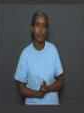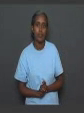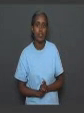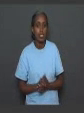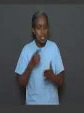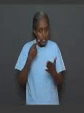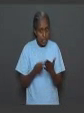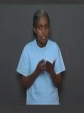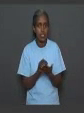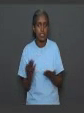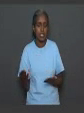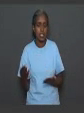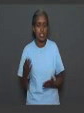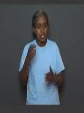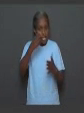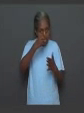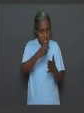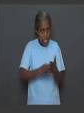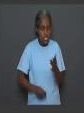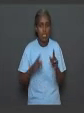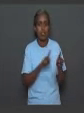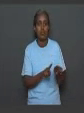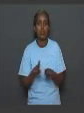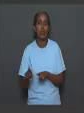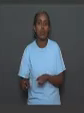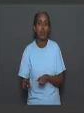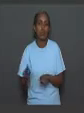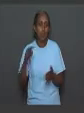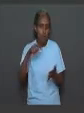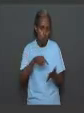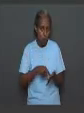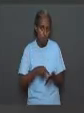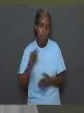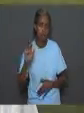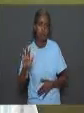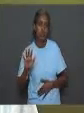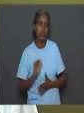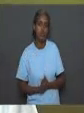In this case, the result is also 0.5.